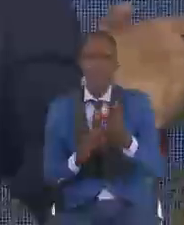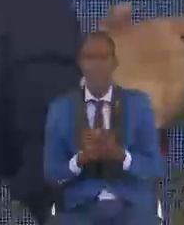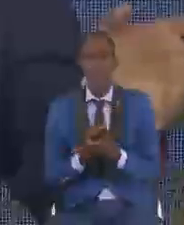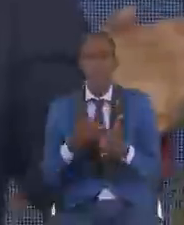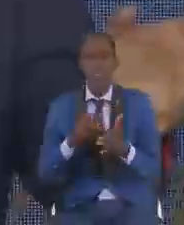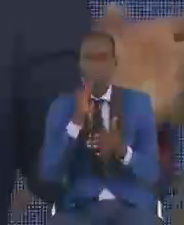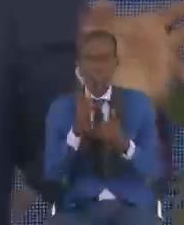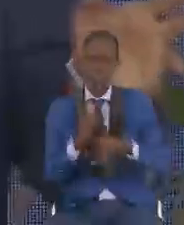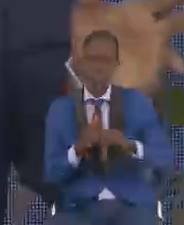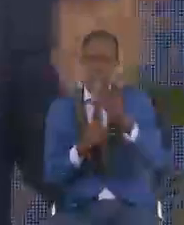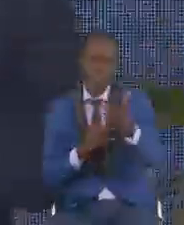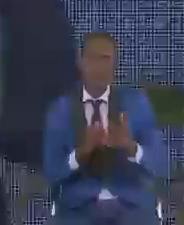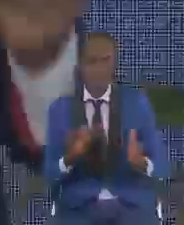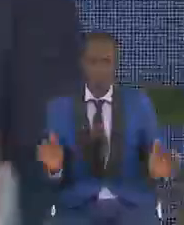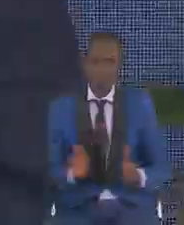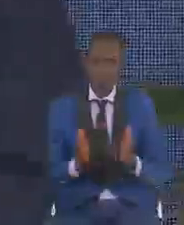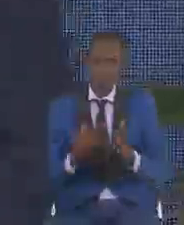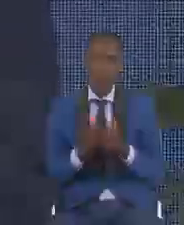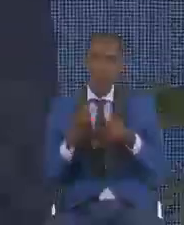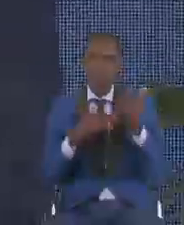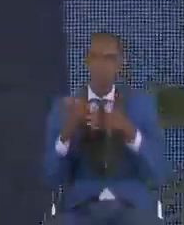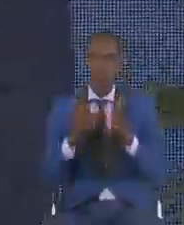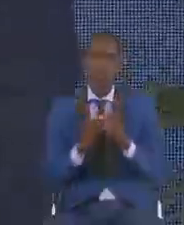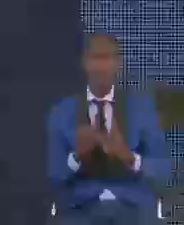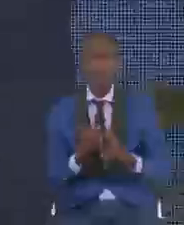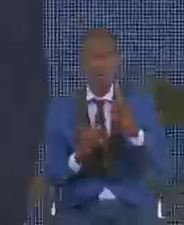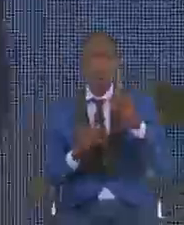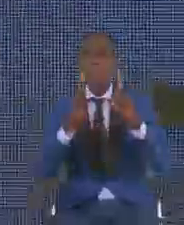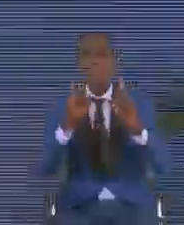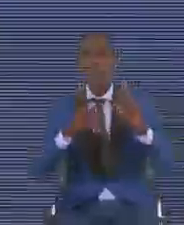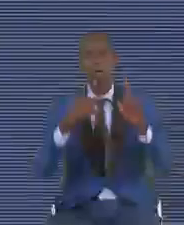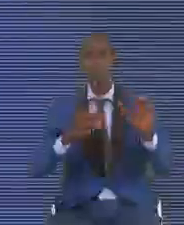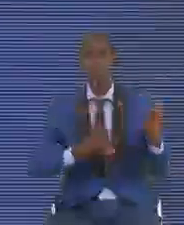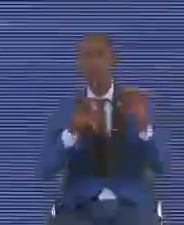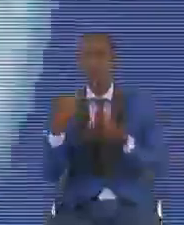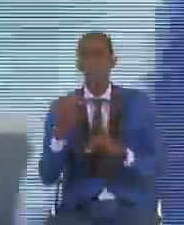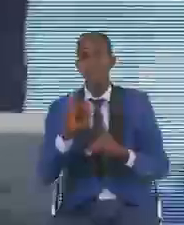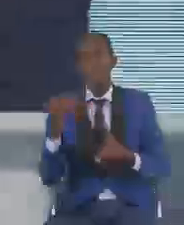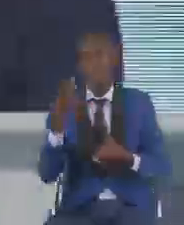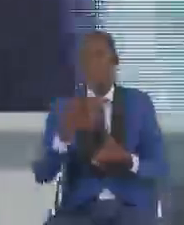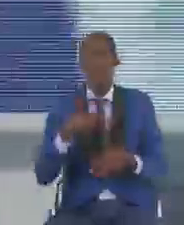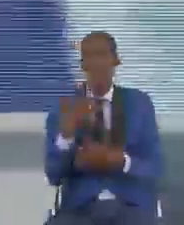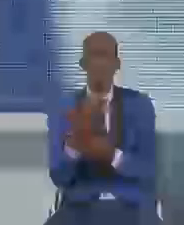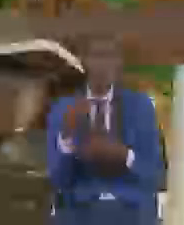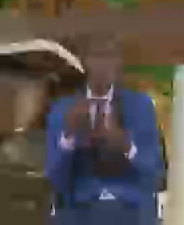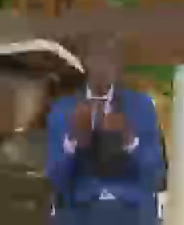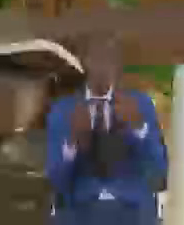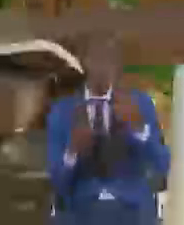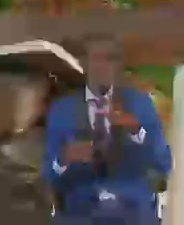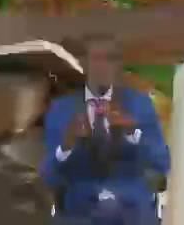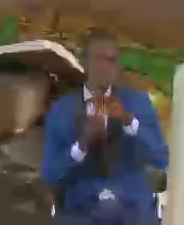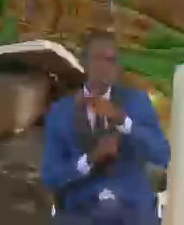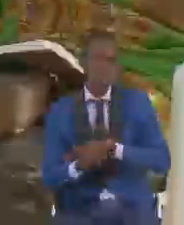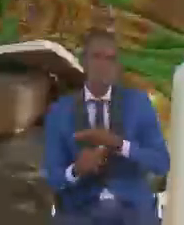still there. Stir it up by the putting on of my hands. I'm looking at three things here. Number one,